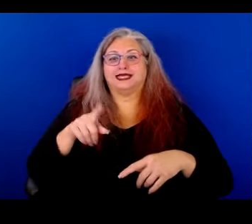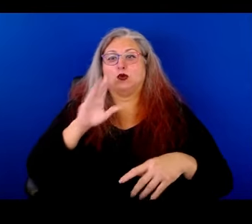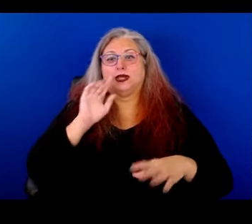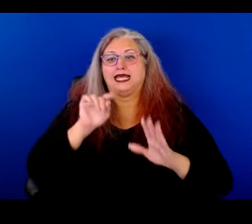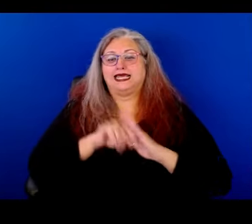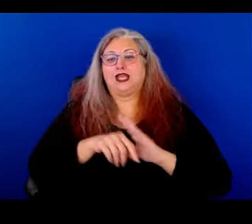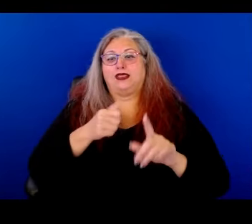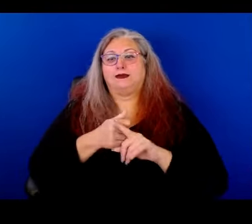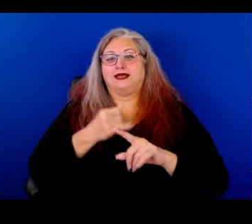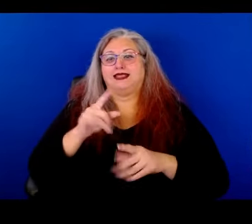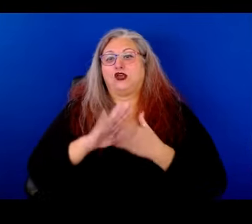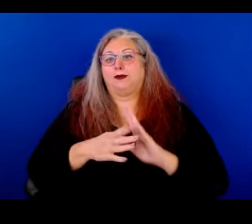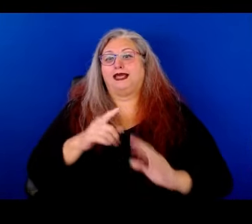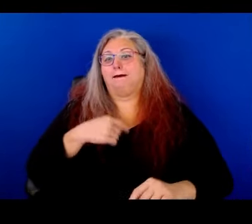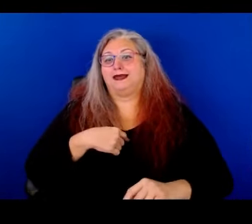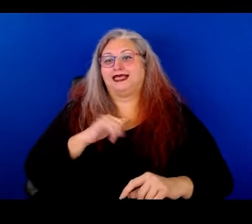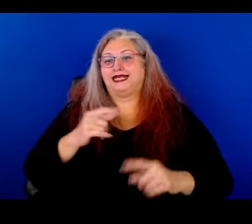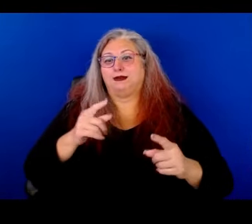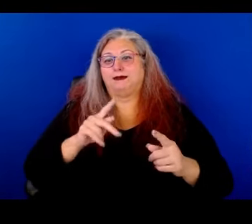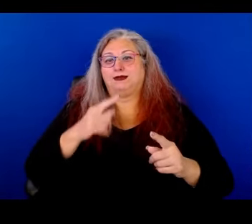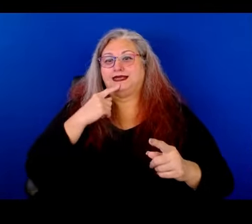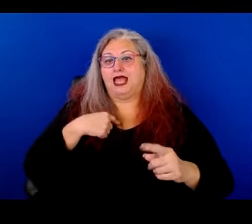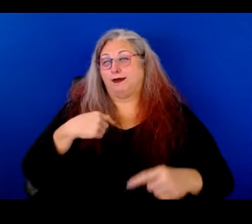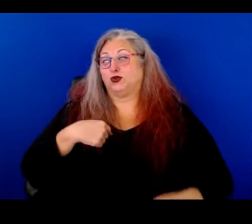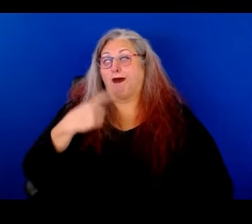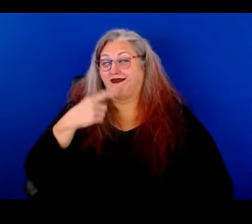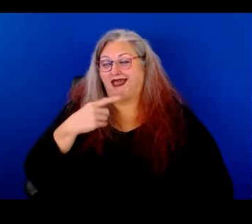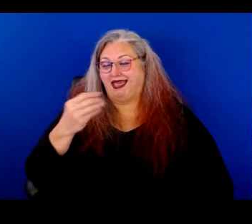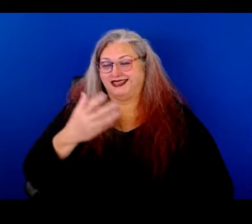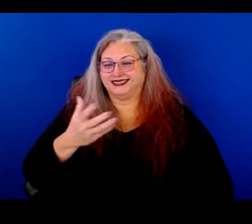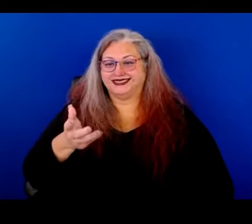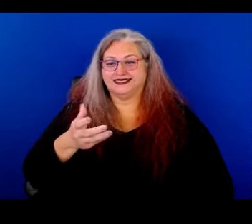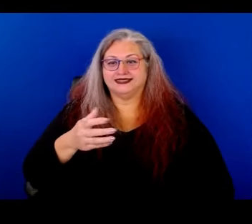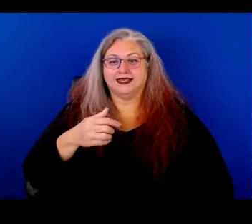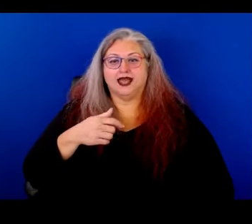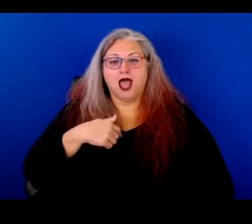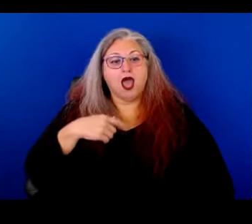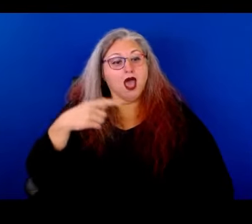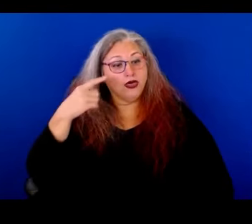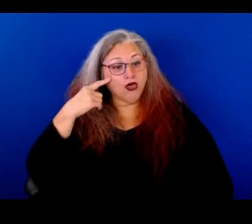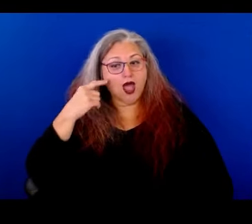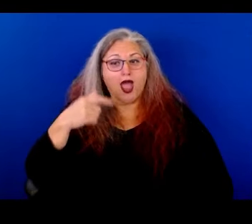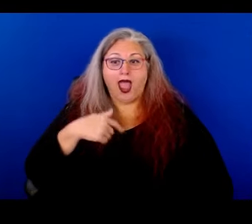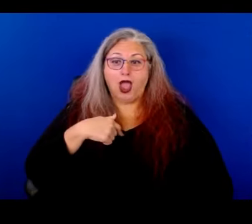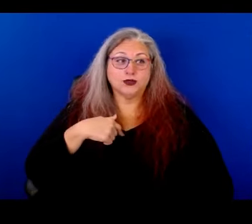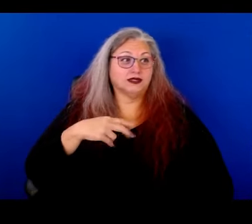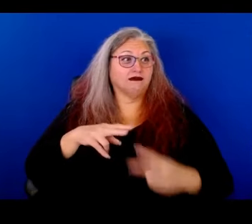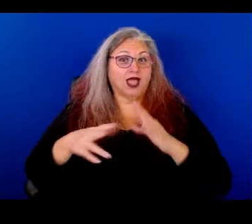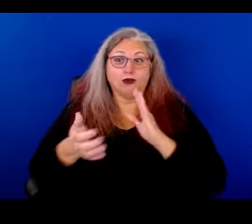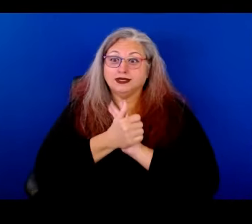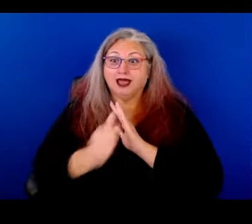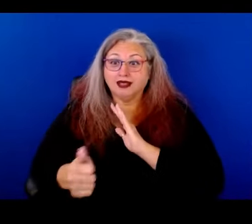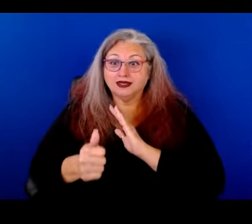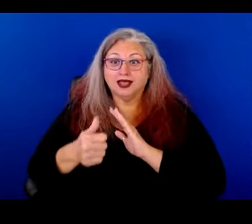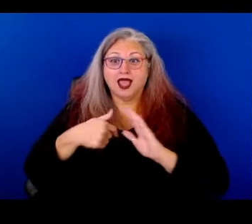because they would kill themselves if they were me, which is something people tell me to my face. I just thought I was super